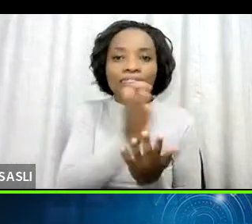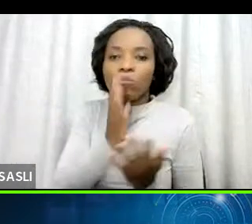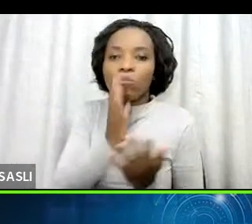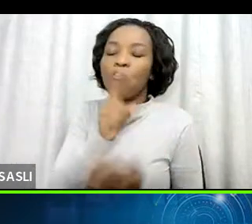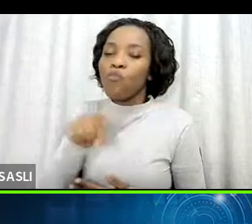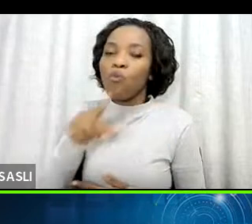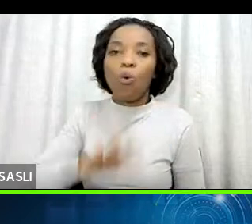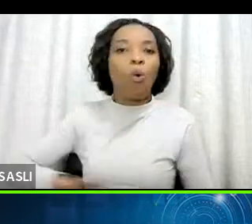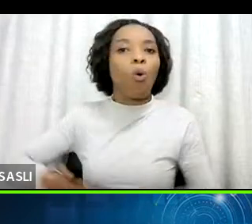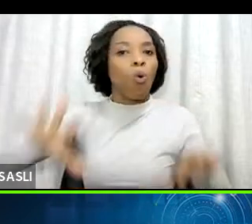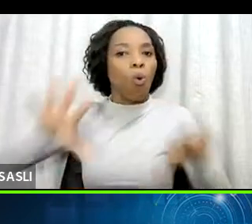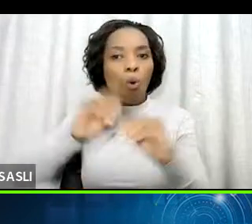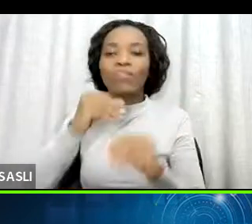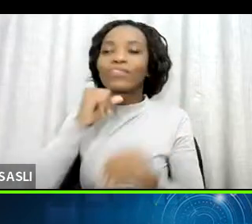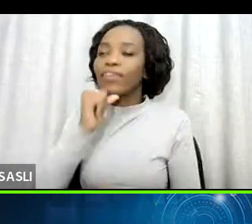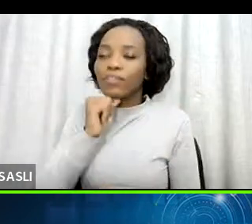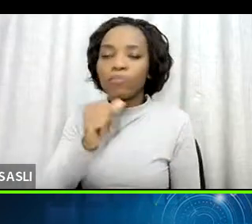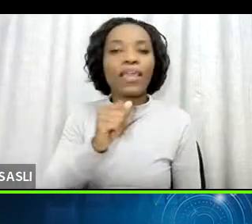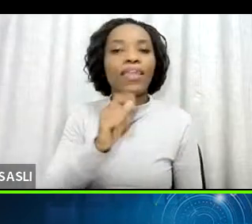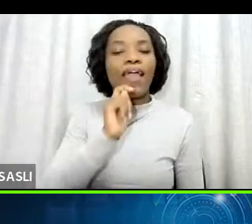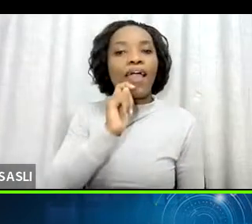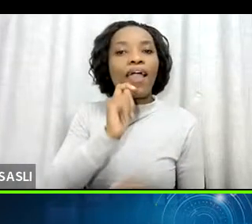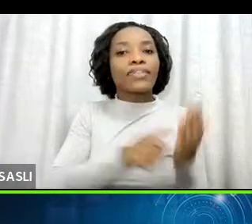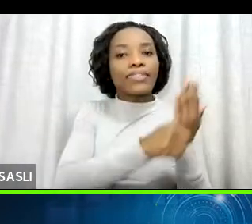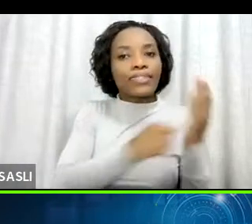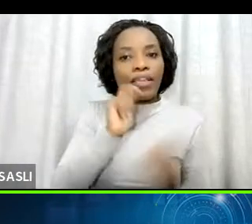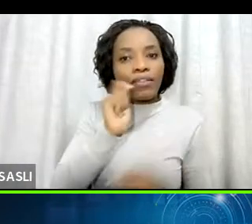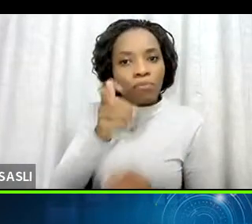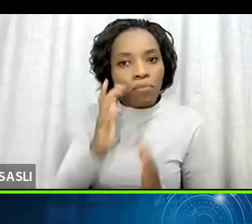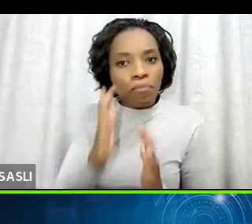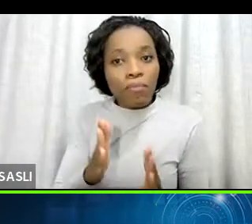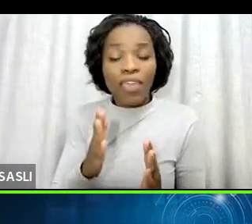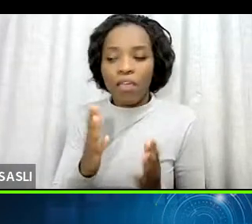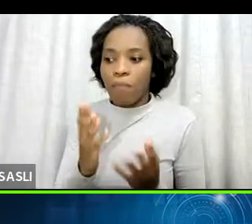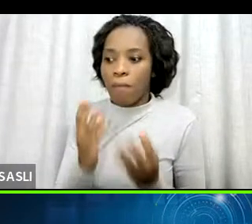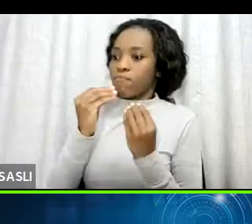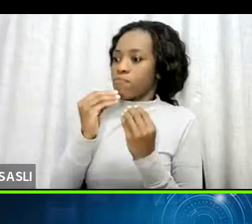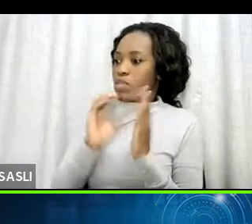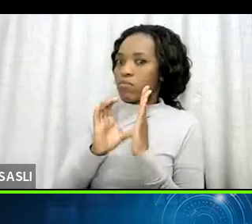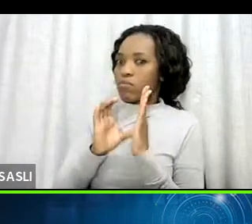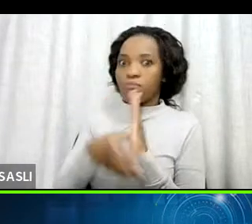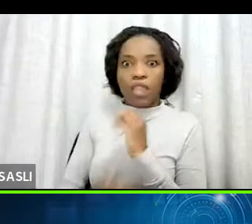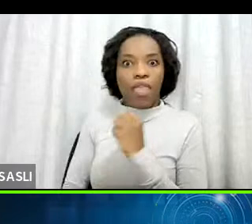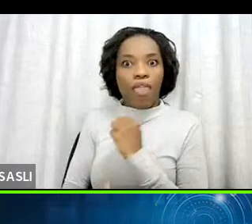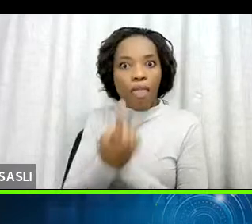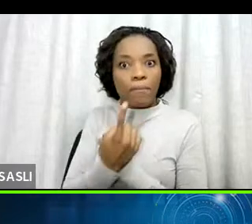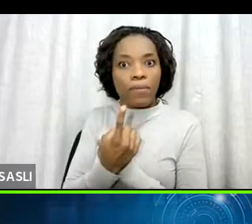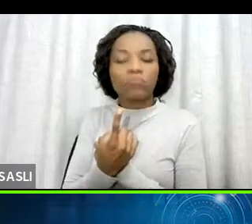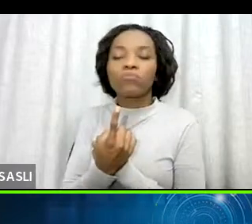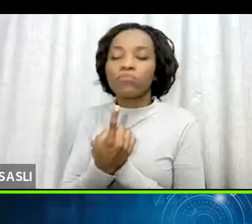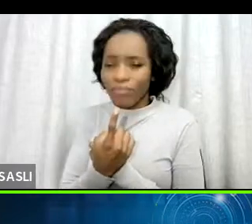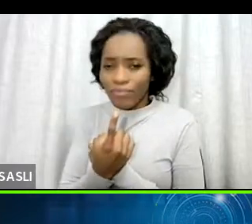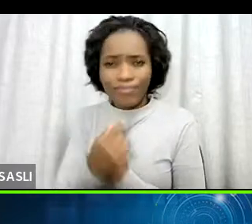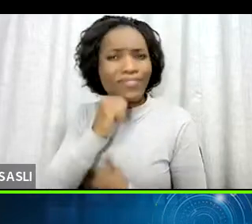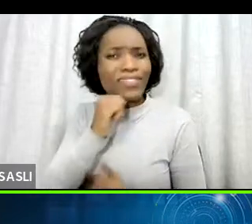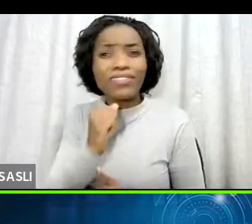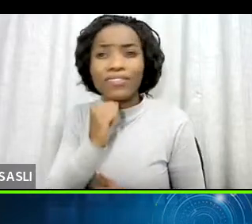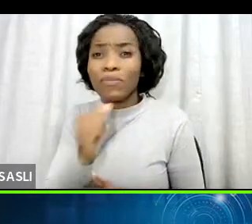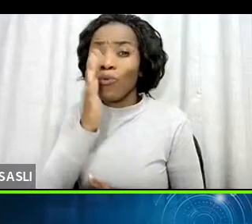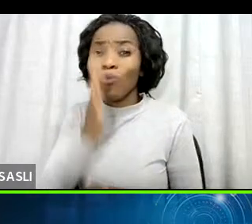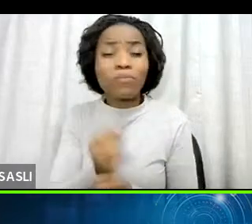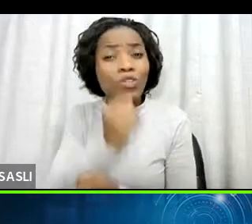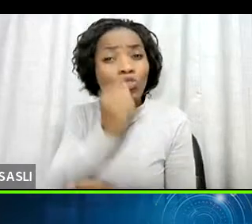taxpayer or trader, you become disabled during the course of your life, we are ensuring that